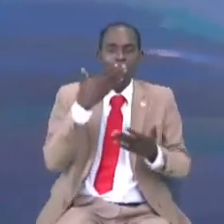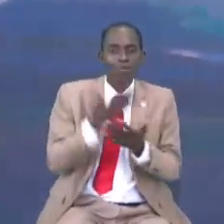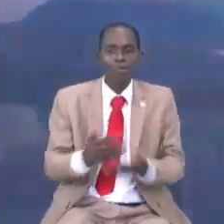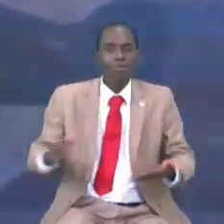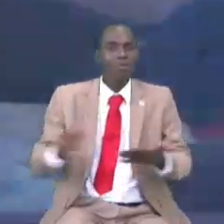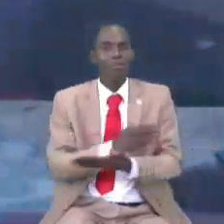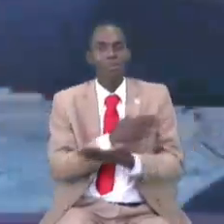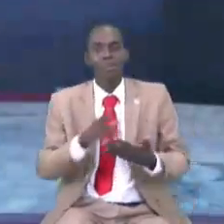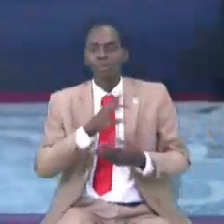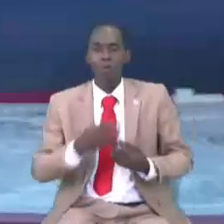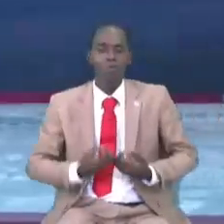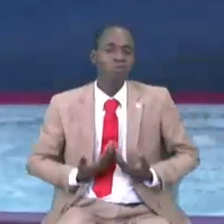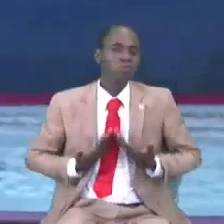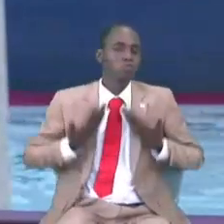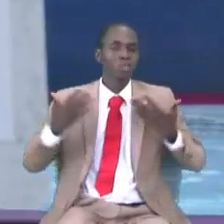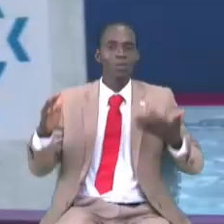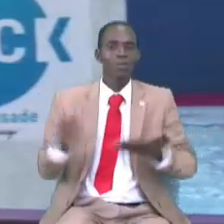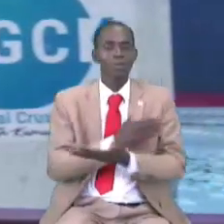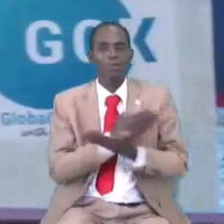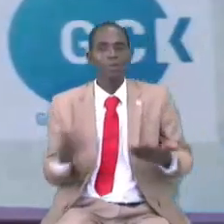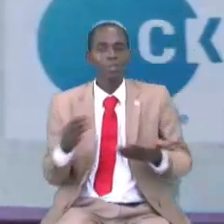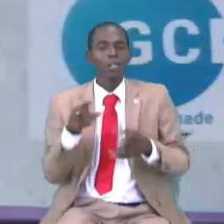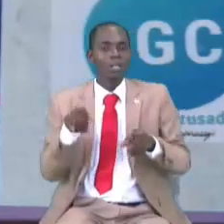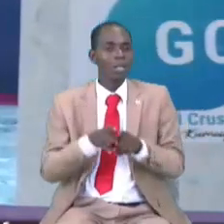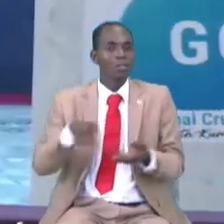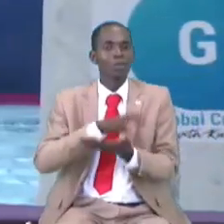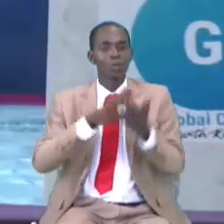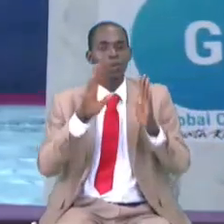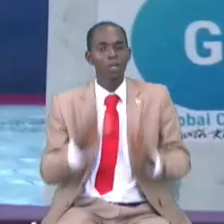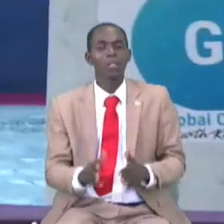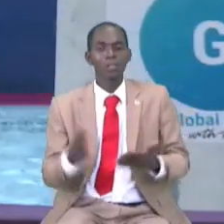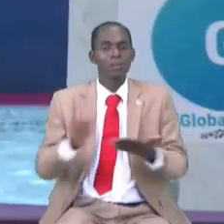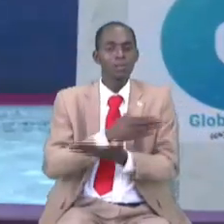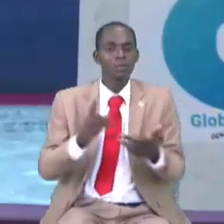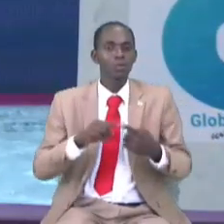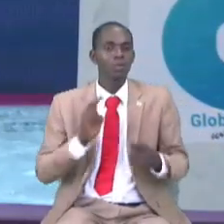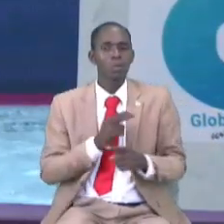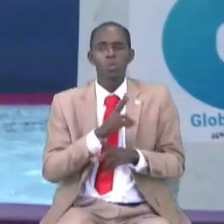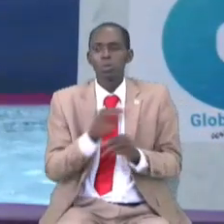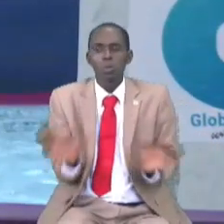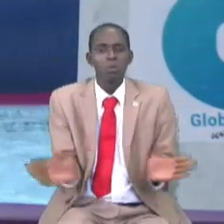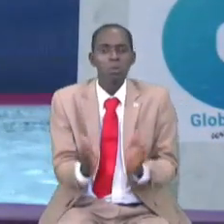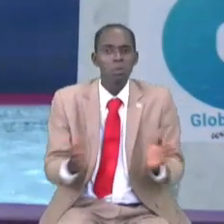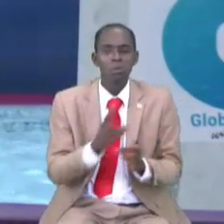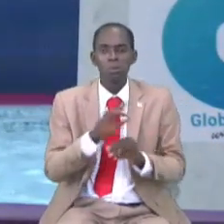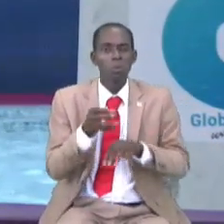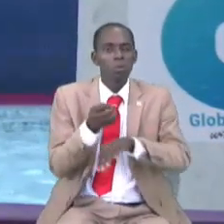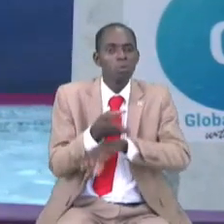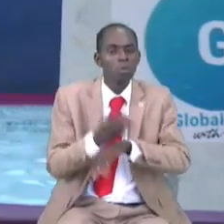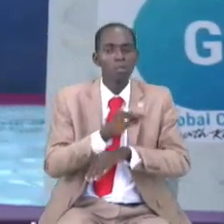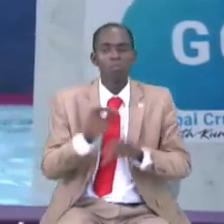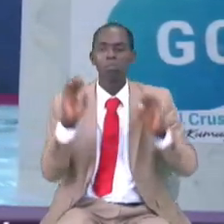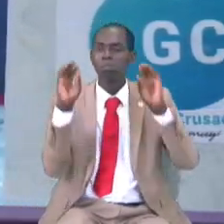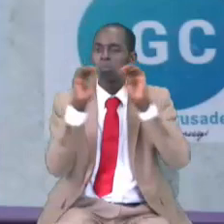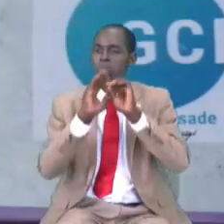us. There was no encouragement. There was no counseling. Nothing except one message with one sentence.